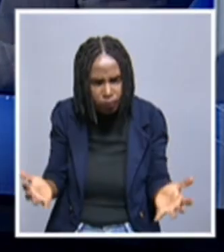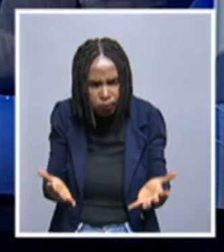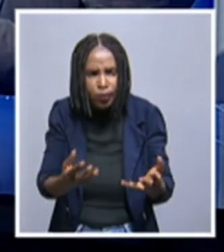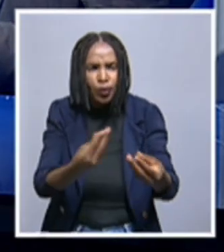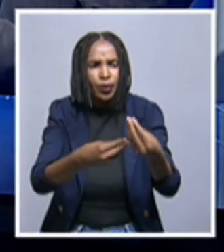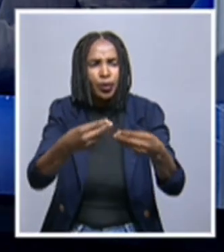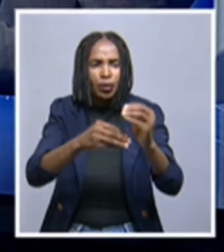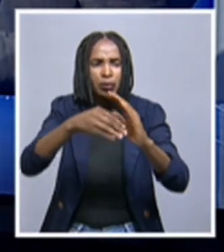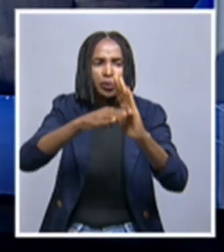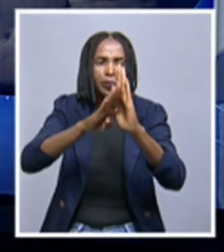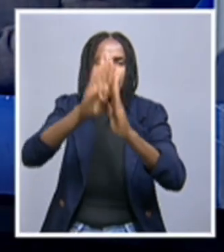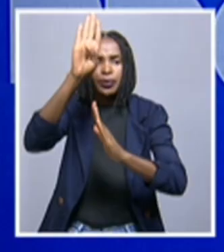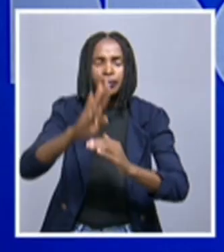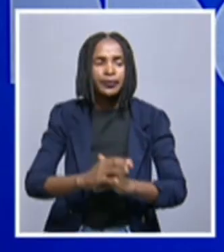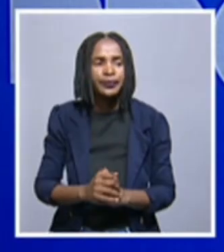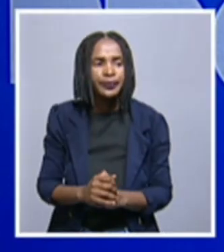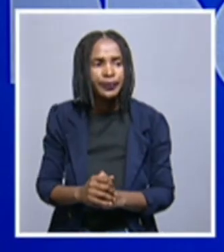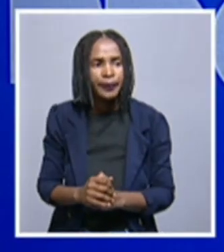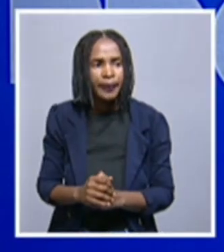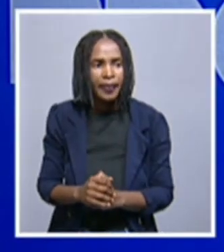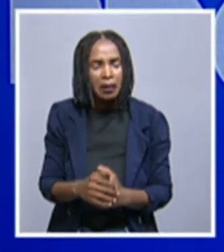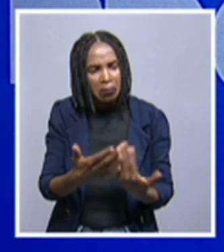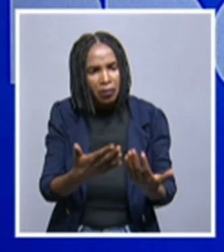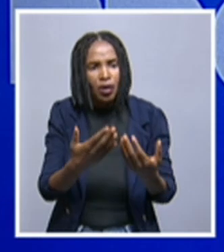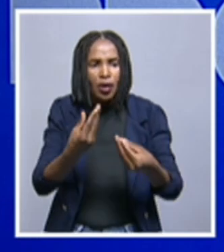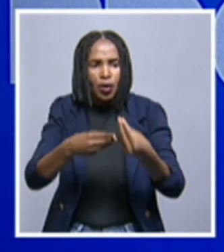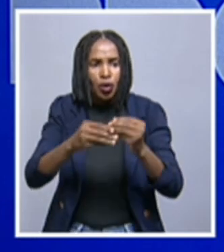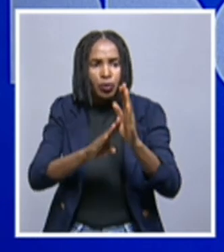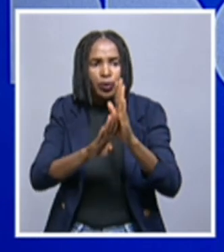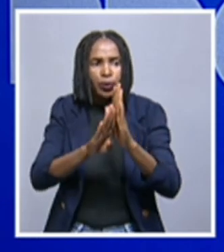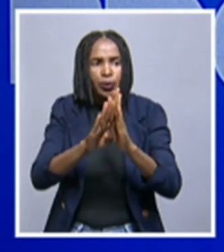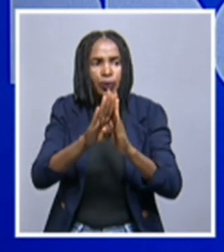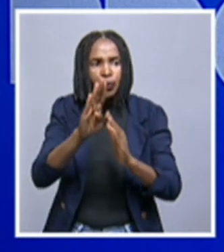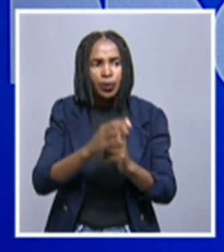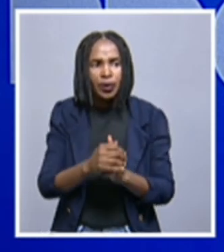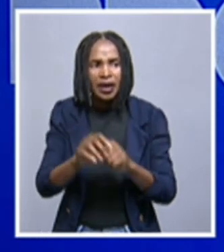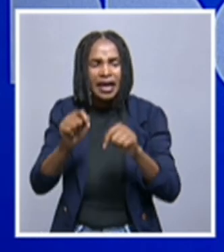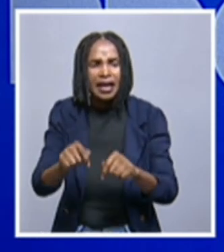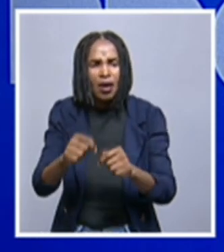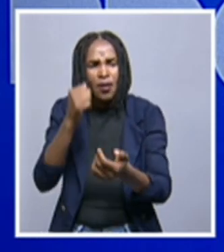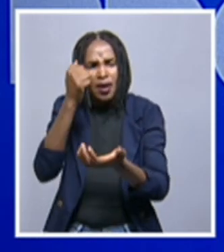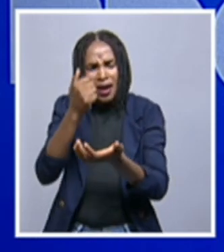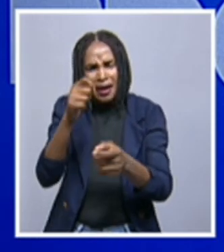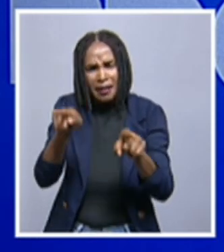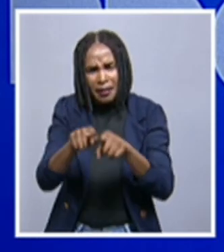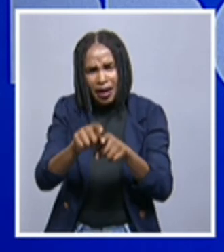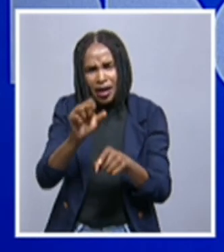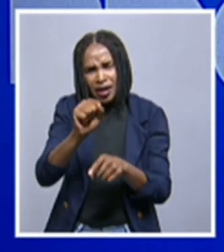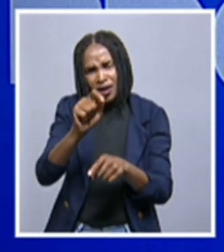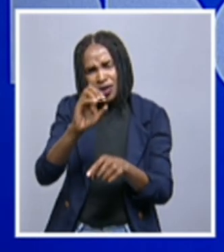as you indicated. Within the regions, Now, apart from the stimulation of economic activities within the regions, what about the stock market? When does it react to the campaigns?